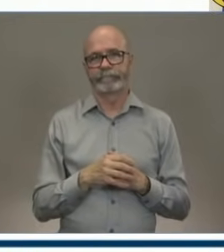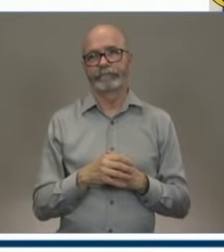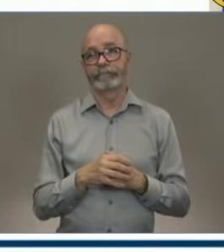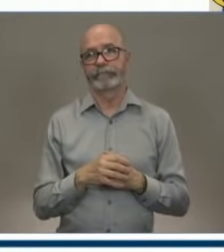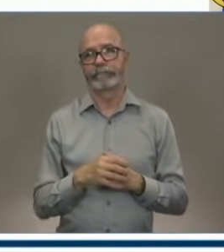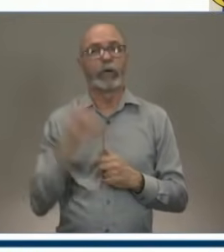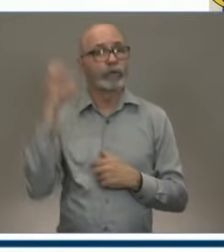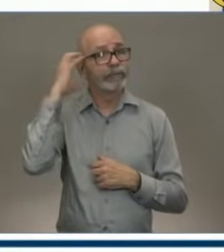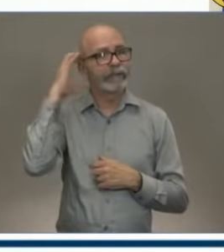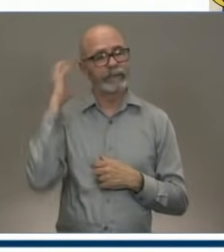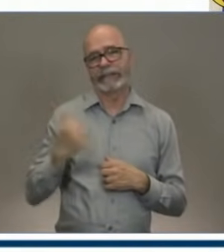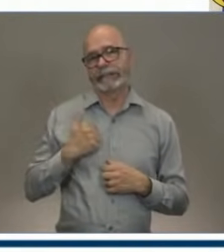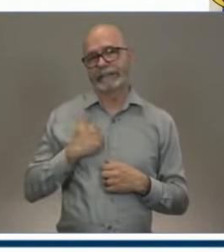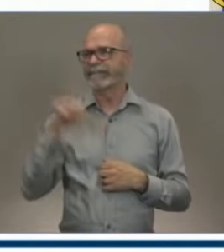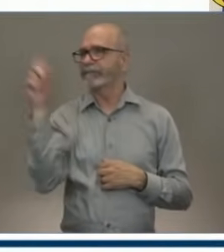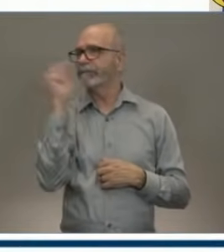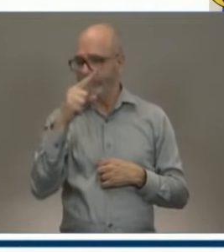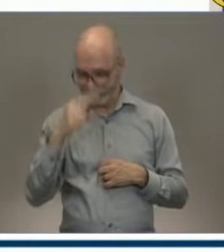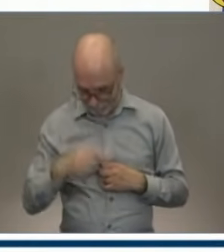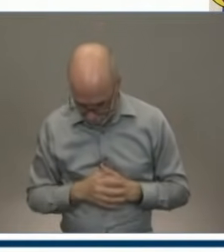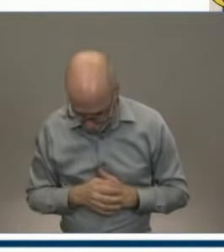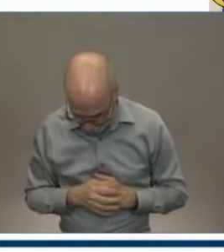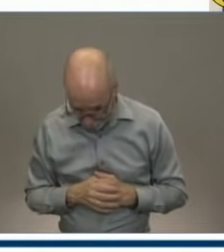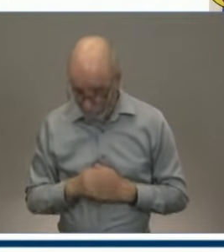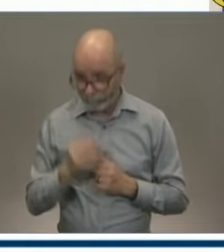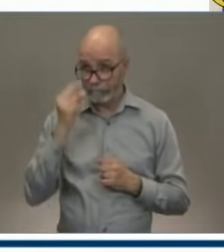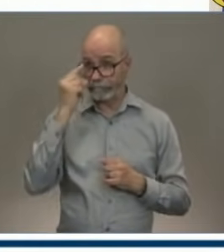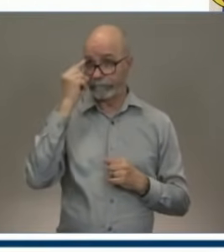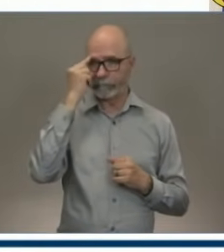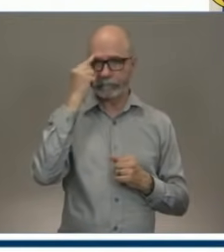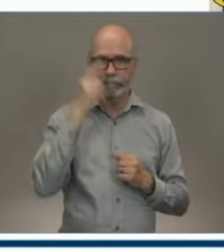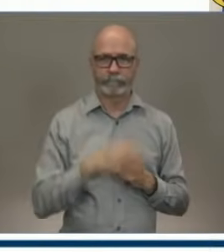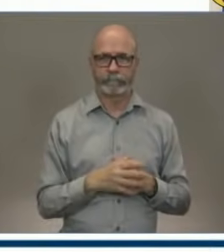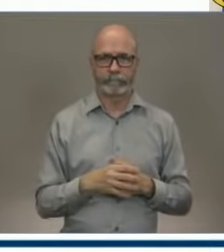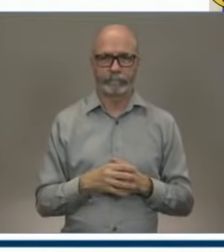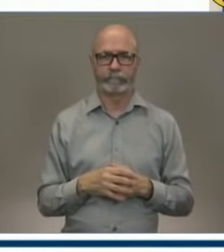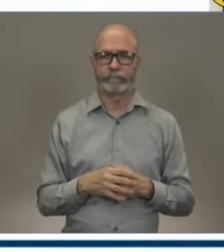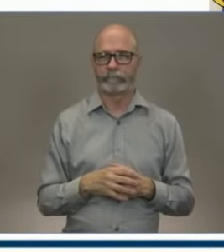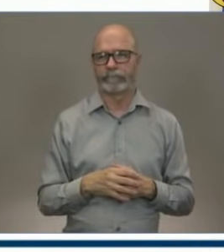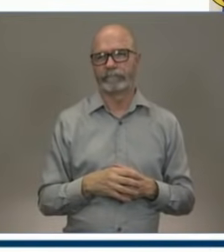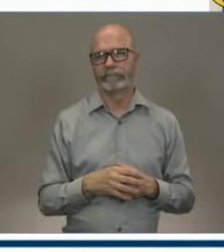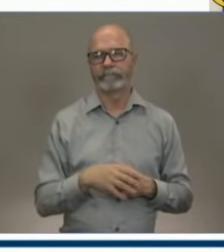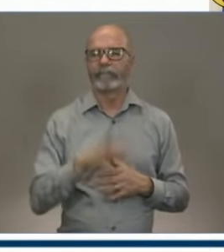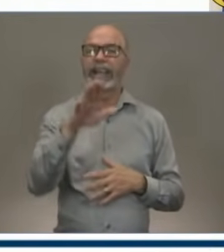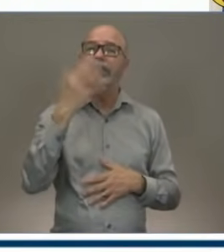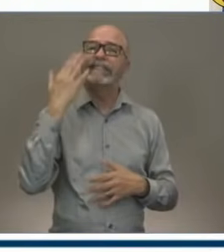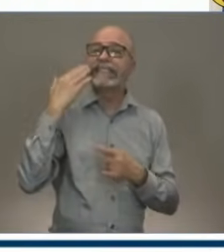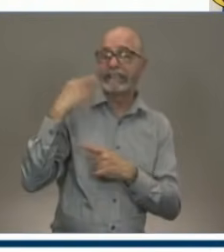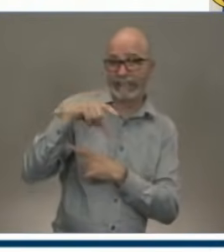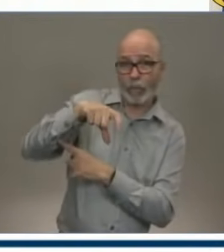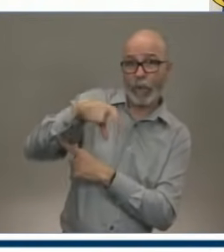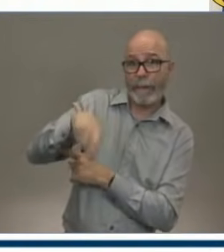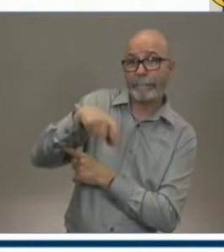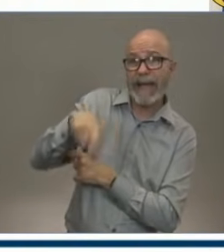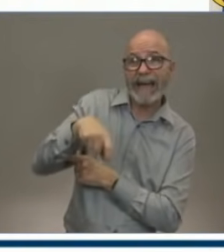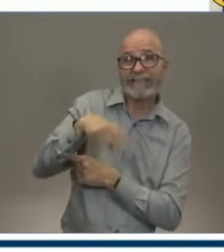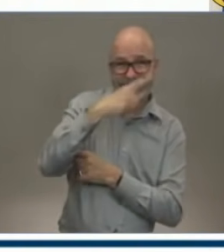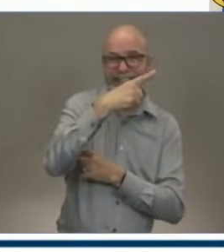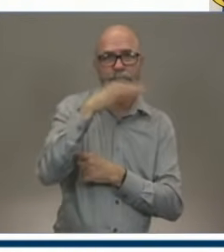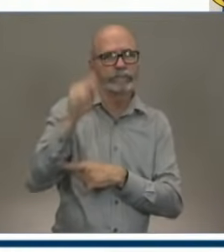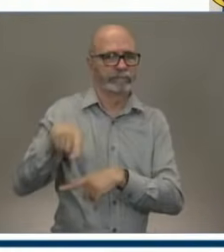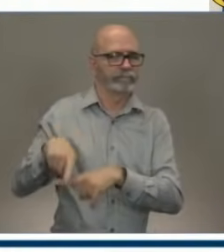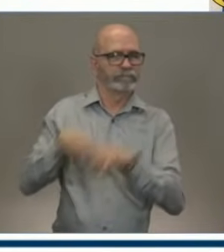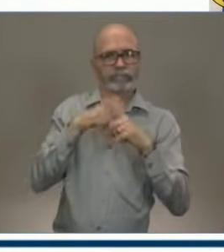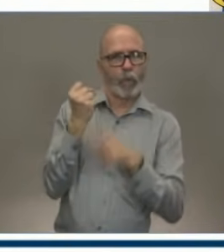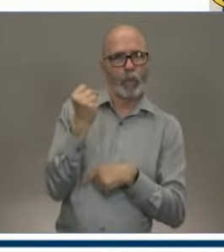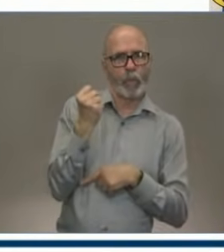Yes, hi. We're looking here at what's happening in Quebec in so much as holding back the second dose